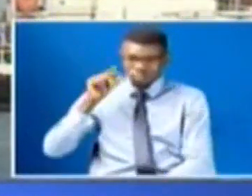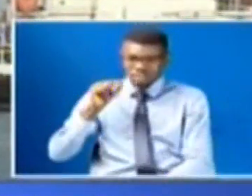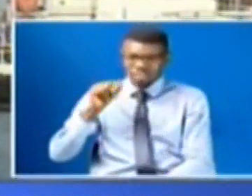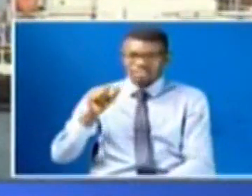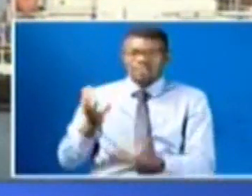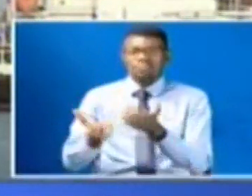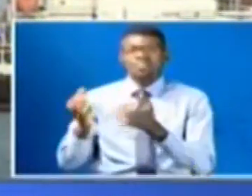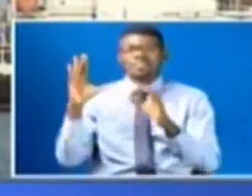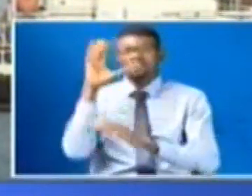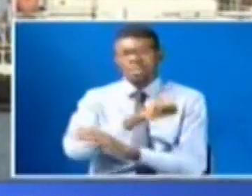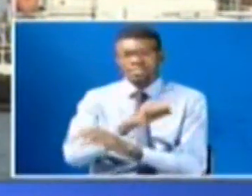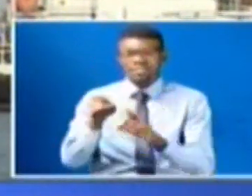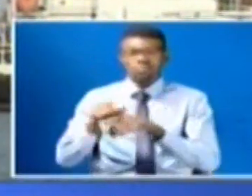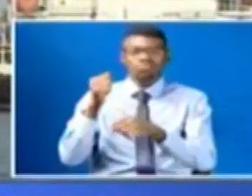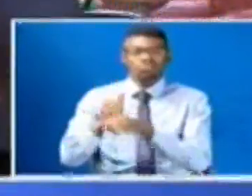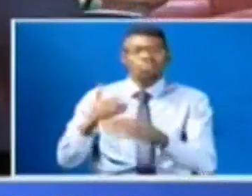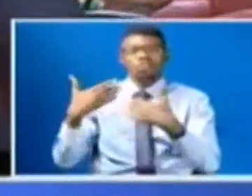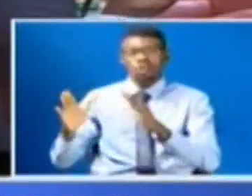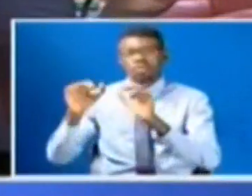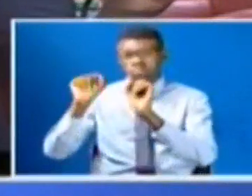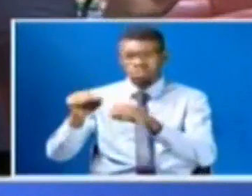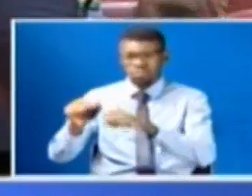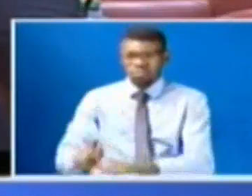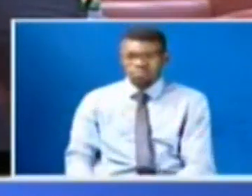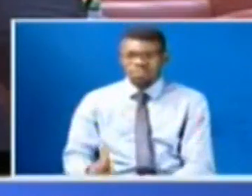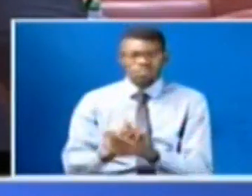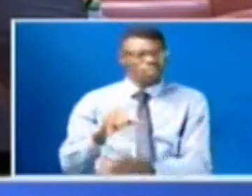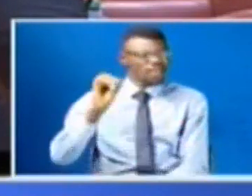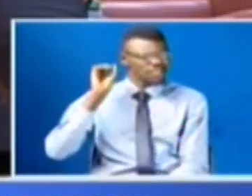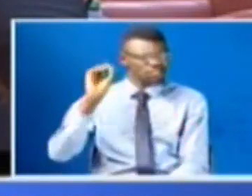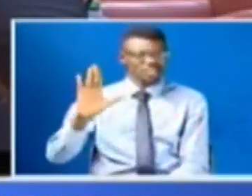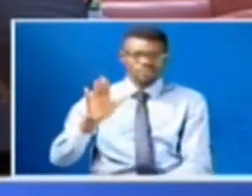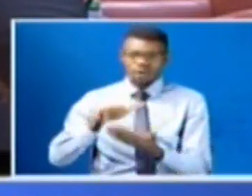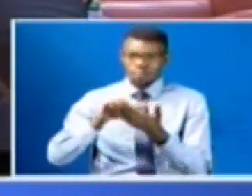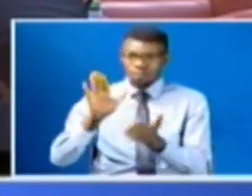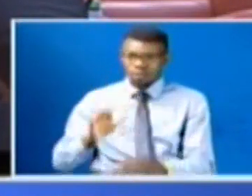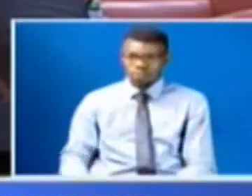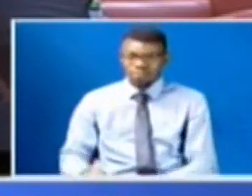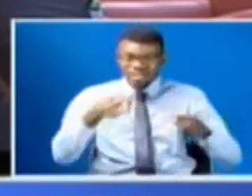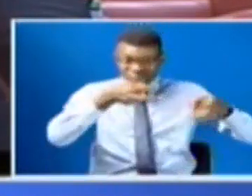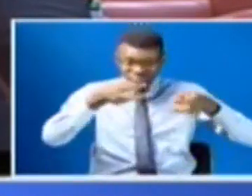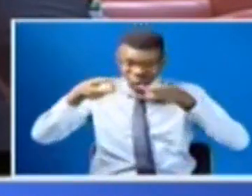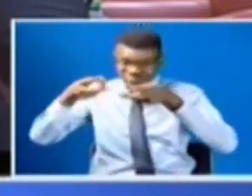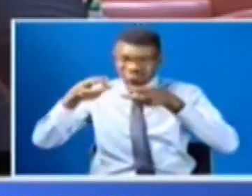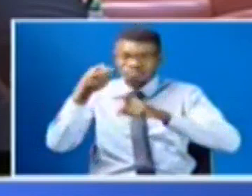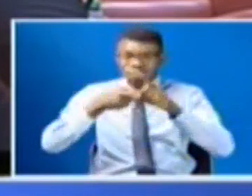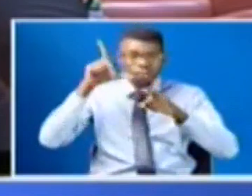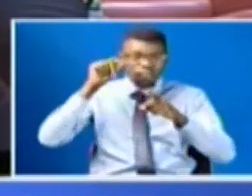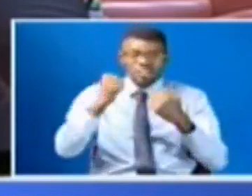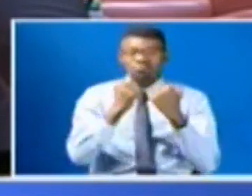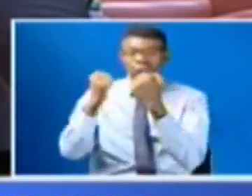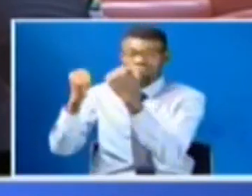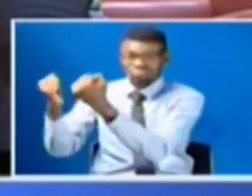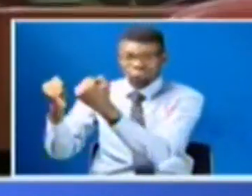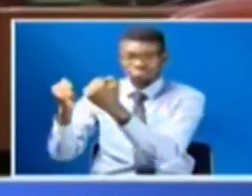of business and also lead to job losses. It is more expensive to transport a container from Mombasa to Nairobi